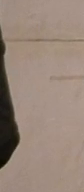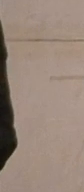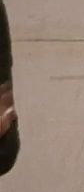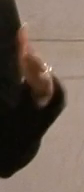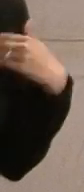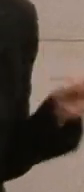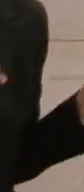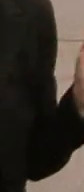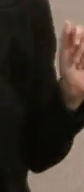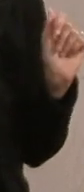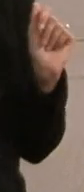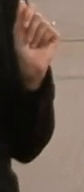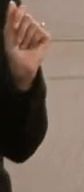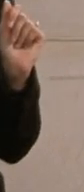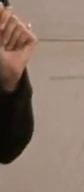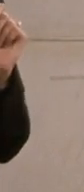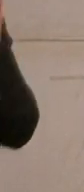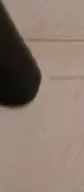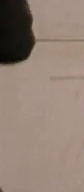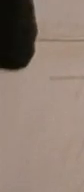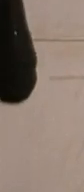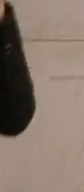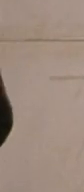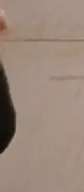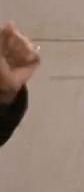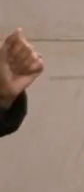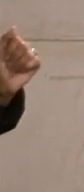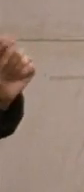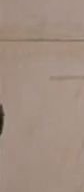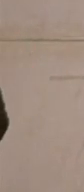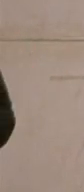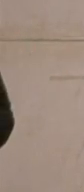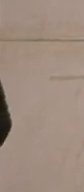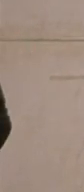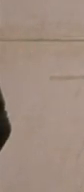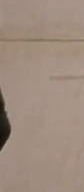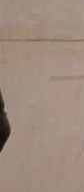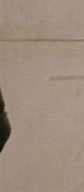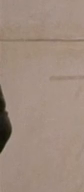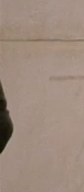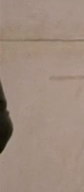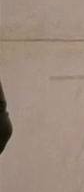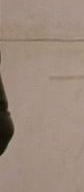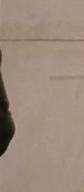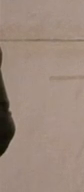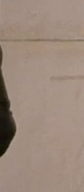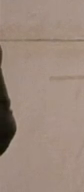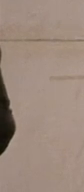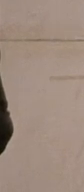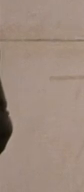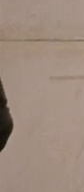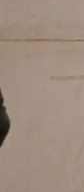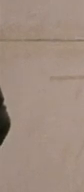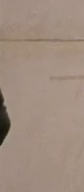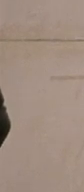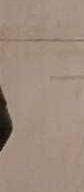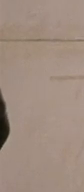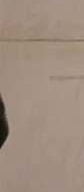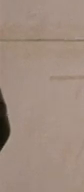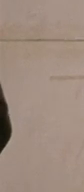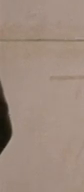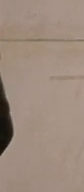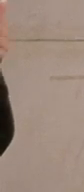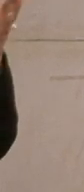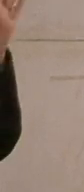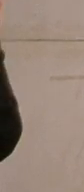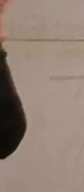really need to hear it. You know, as Frederick Douglass said, it's easier to build strong children than to fix broken adults.